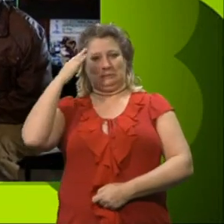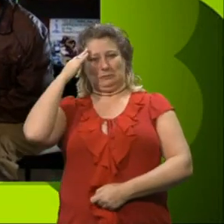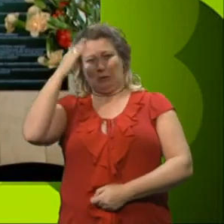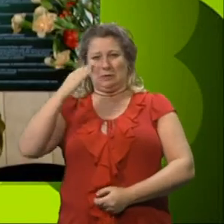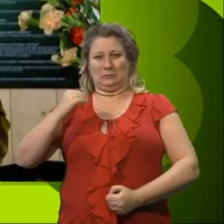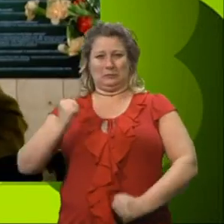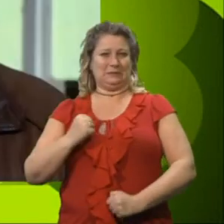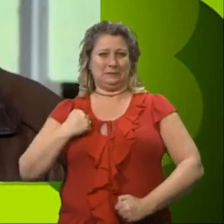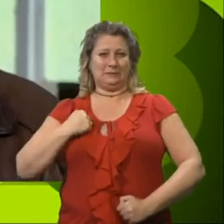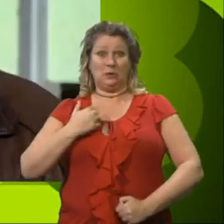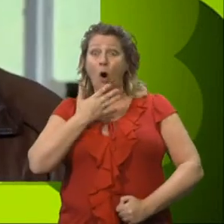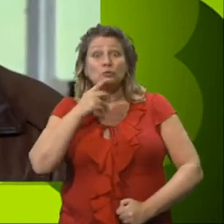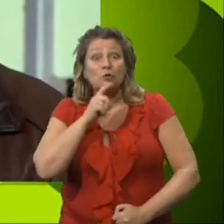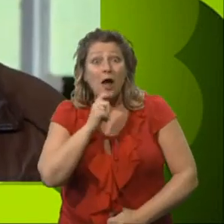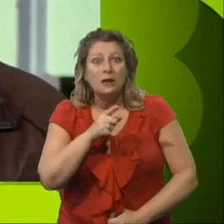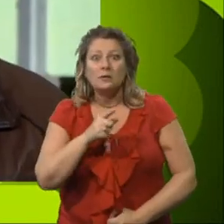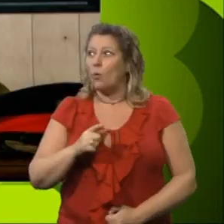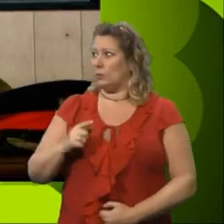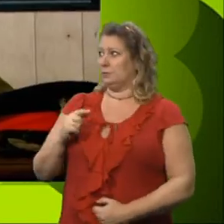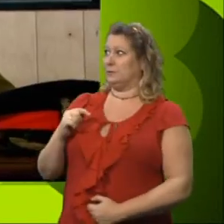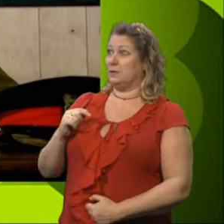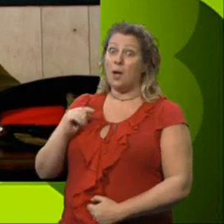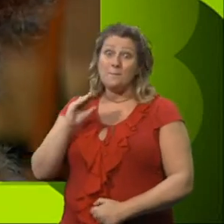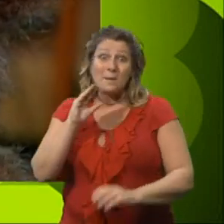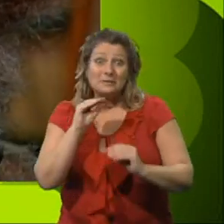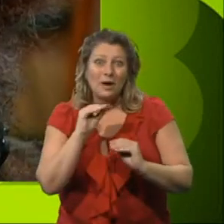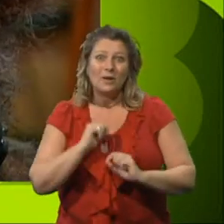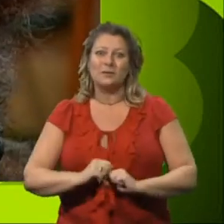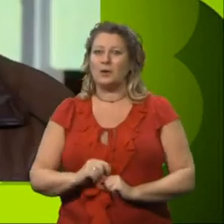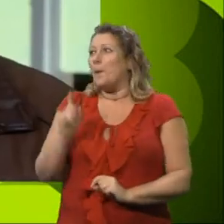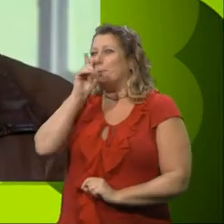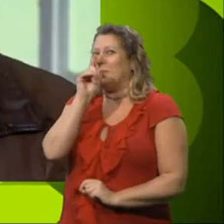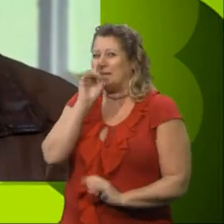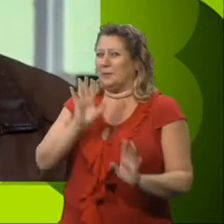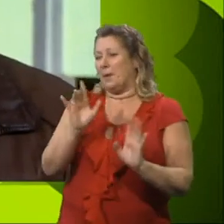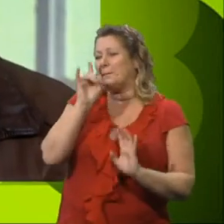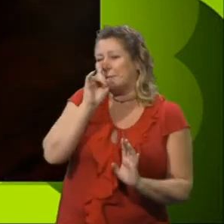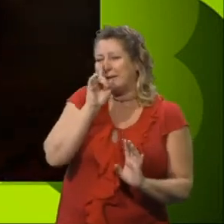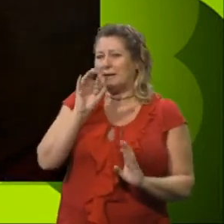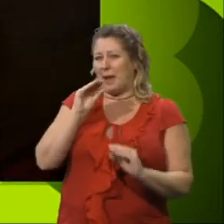service. Hot chocolate? Oh, yes, please. Marshmallows? Pink ones. Just the pink ones.